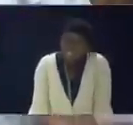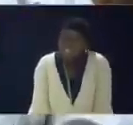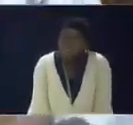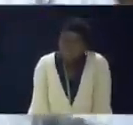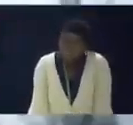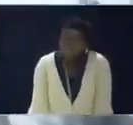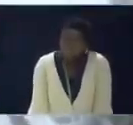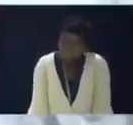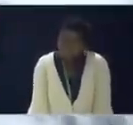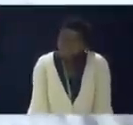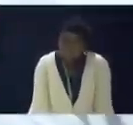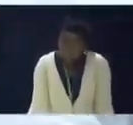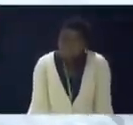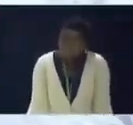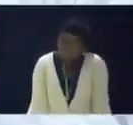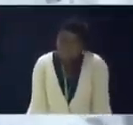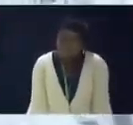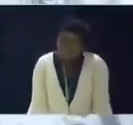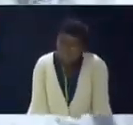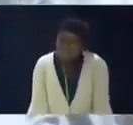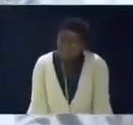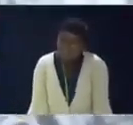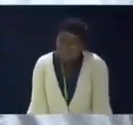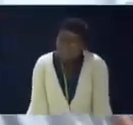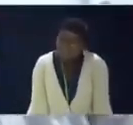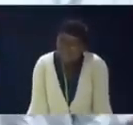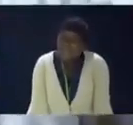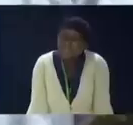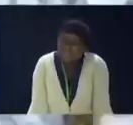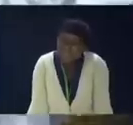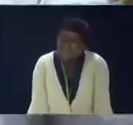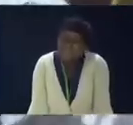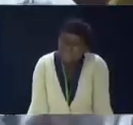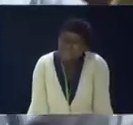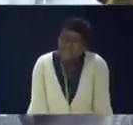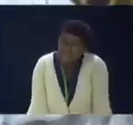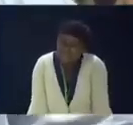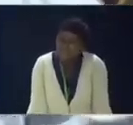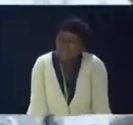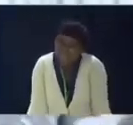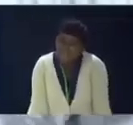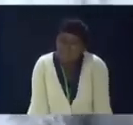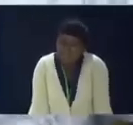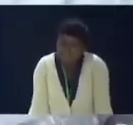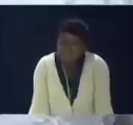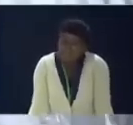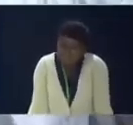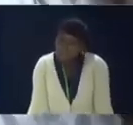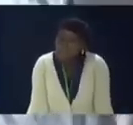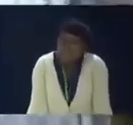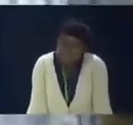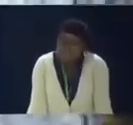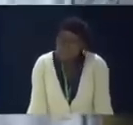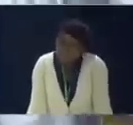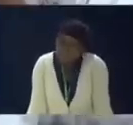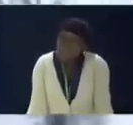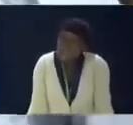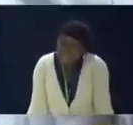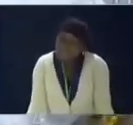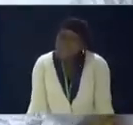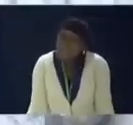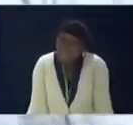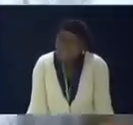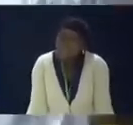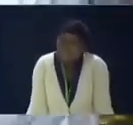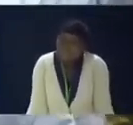your family, spiritual. Go ahead, say good things to your